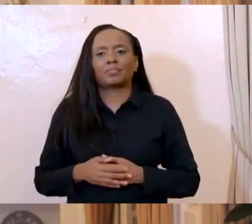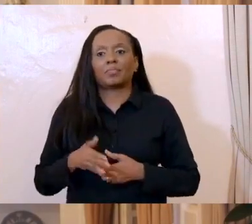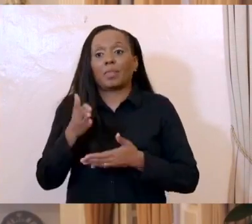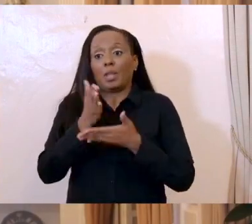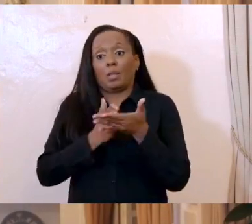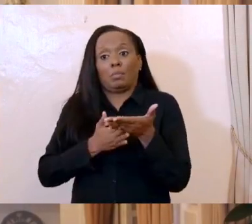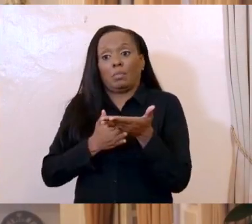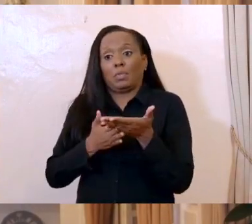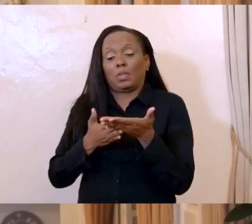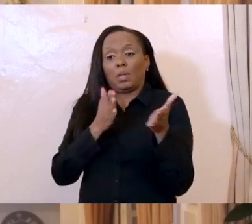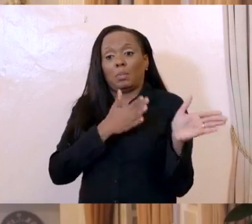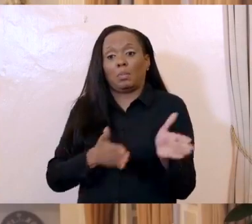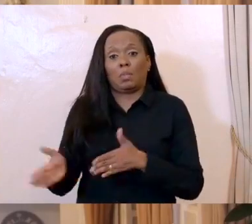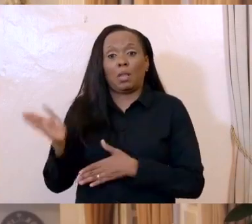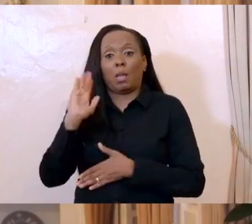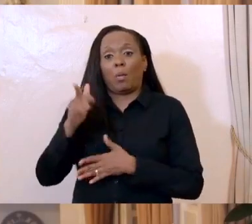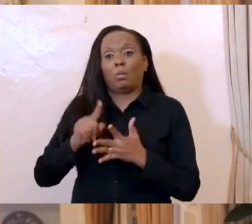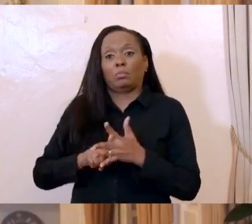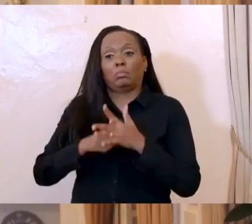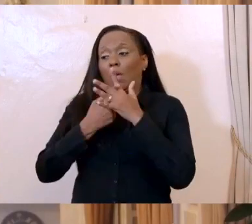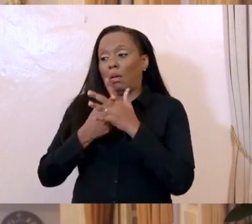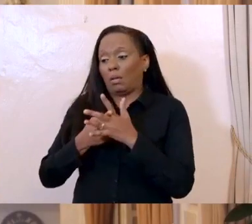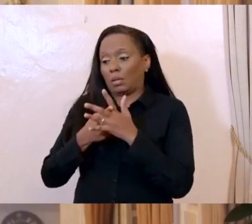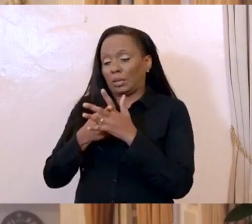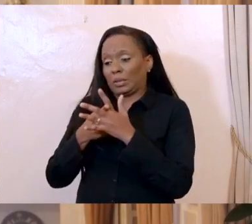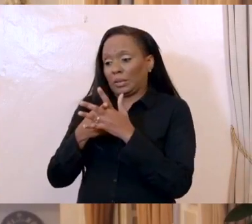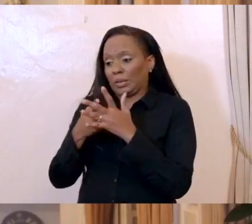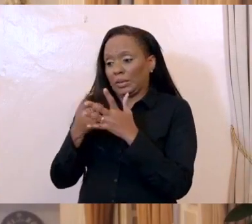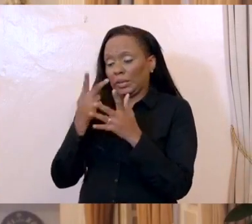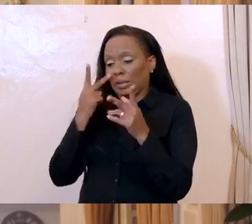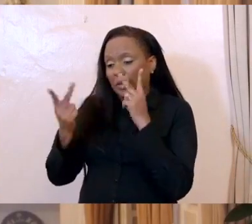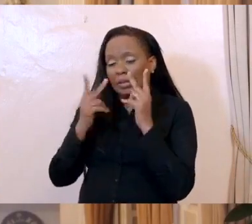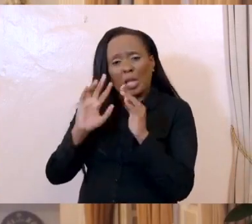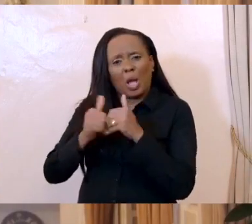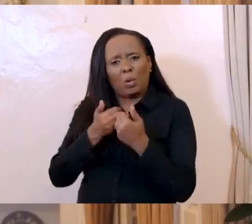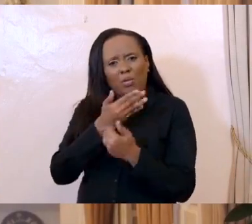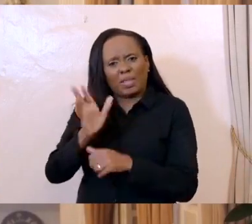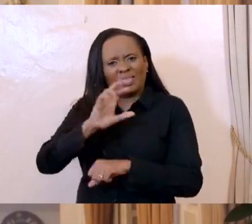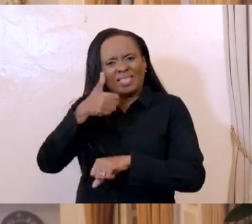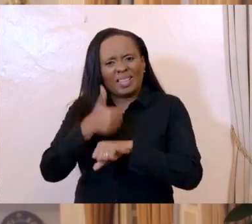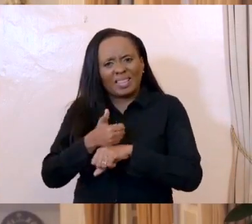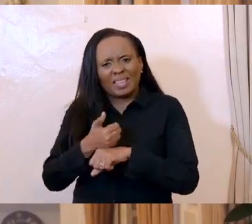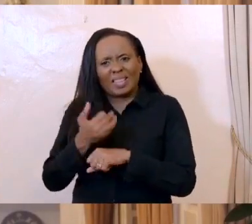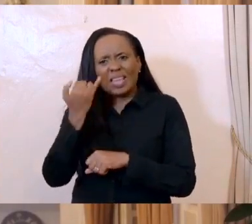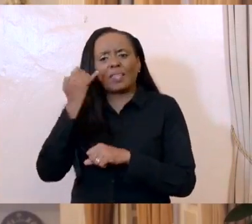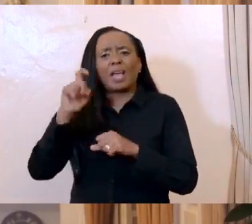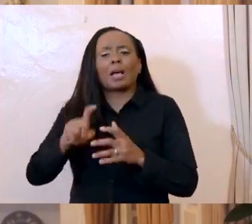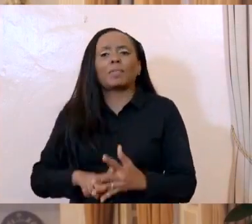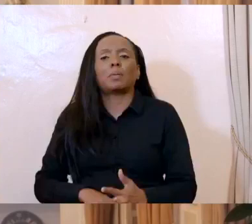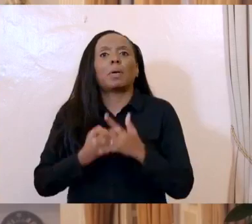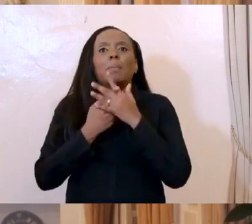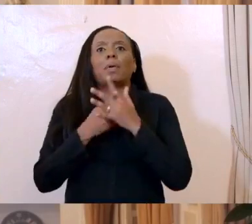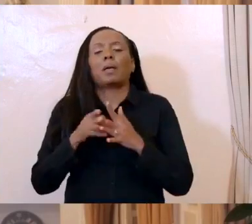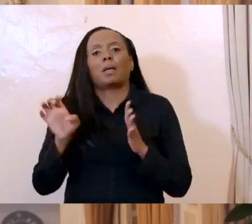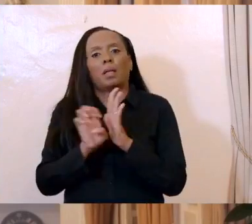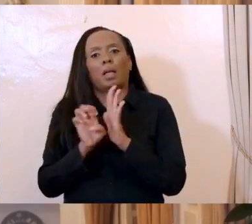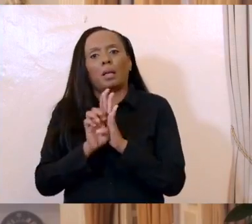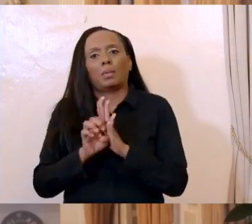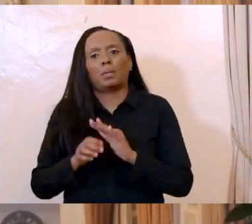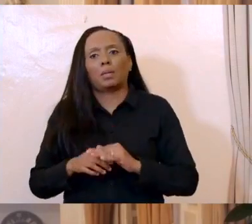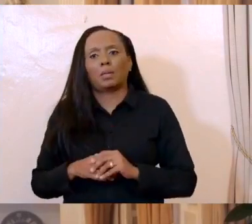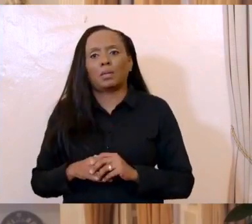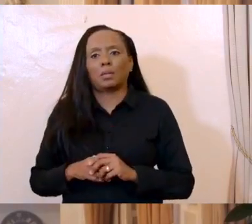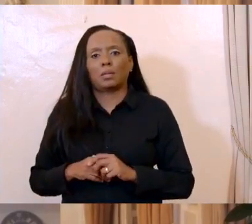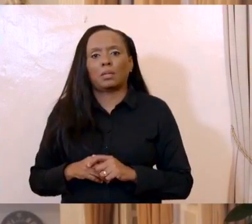plan that we will have to start looking at getting things in place in case we have to activate. And that includes the standing